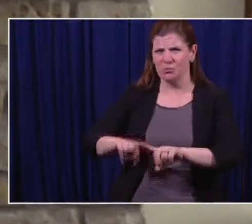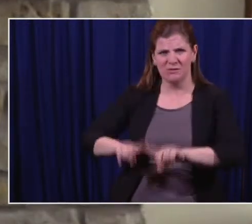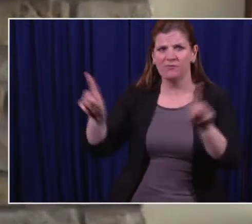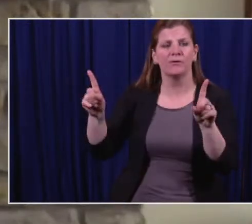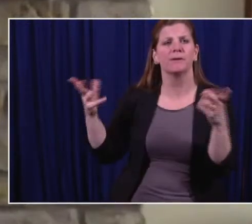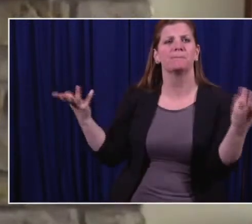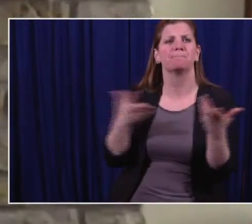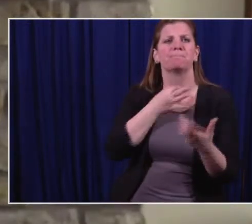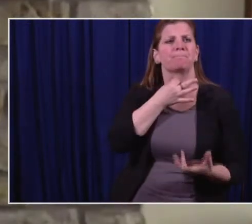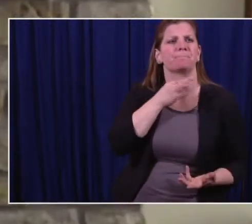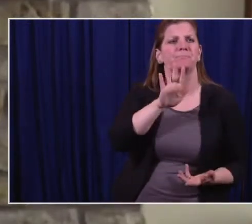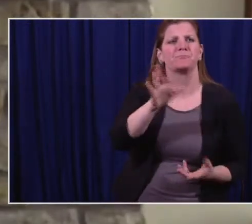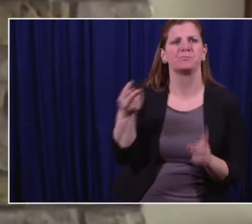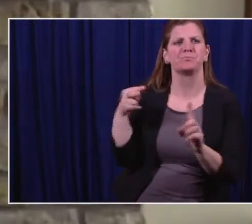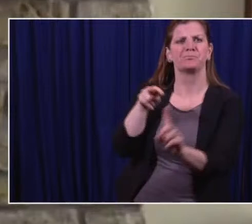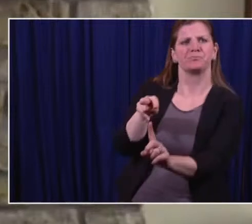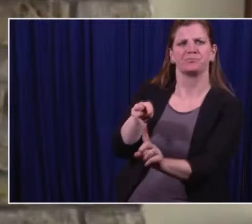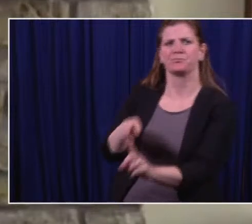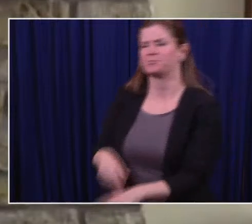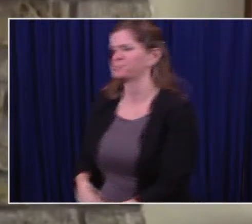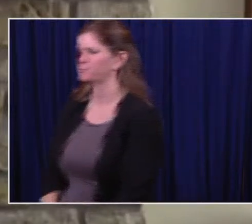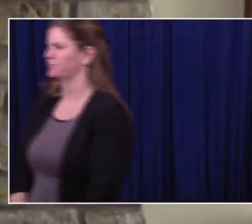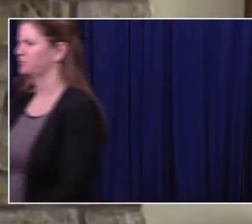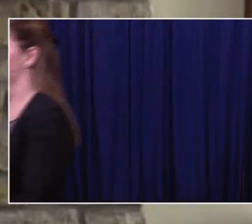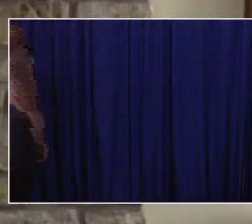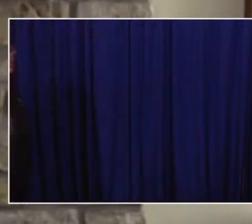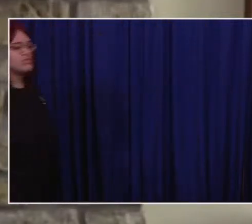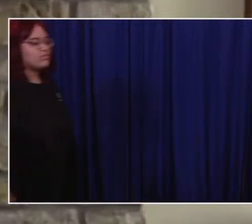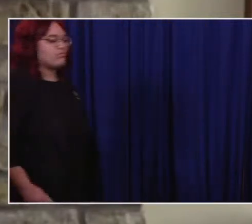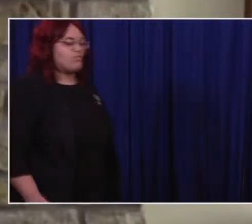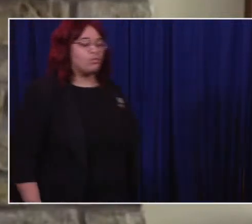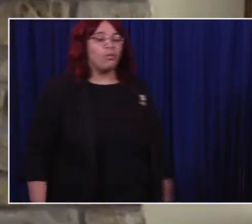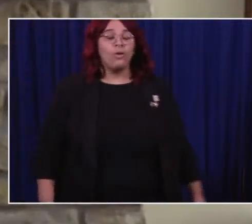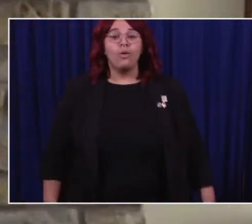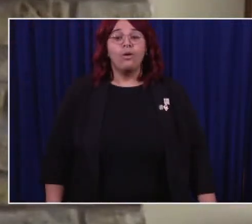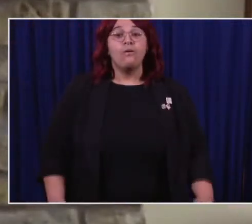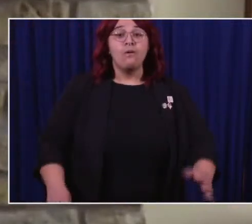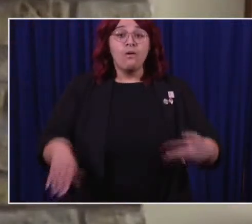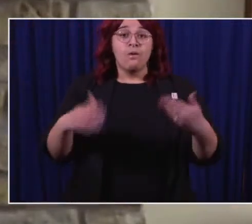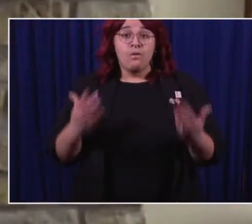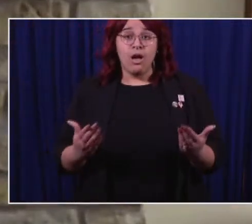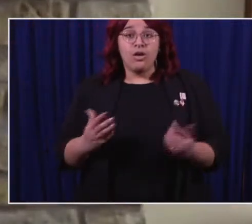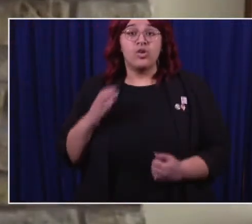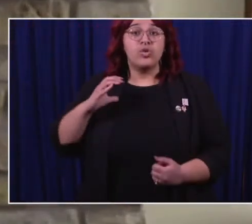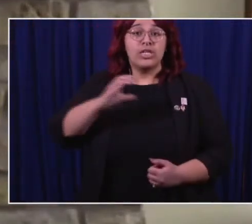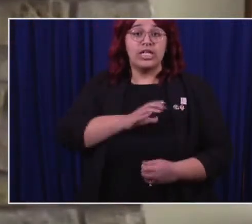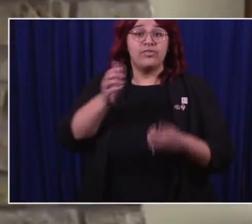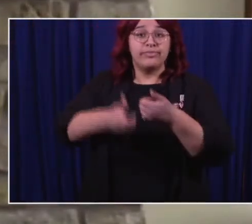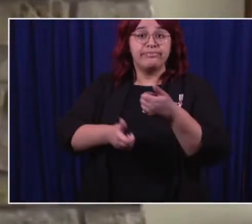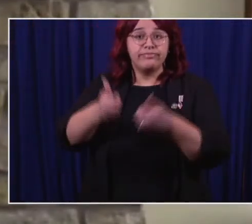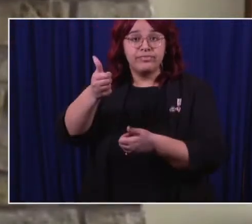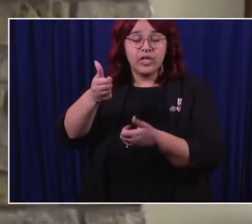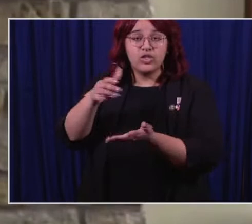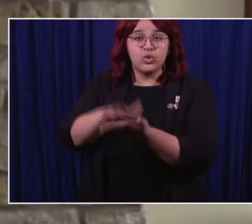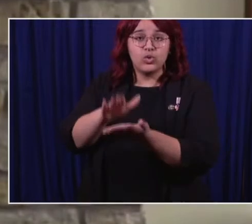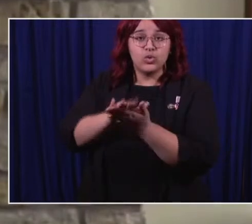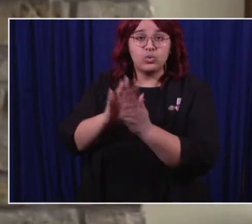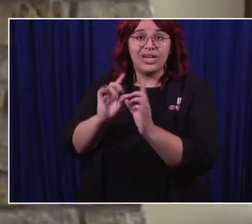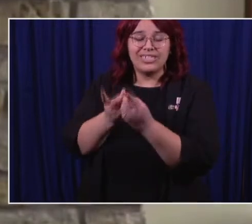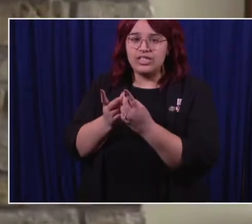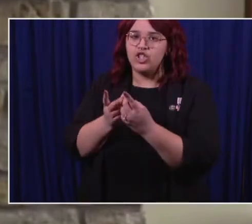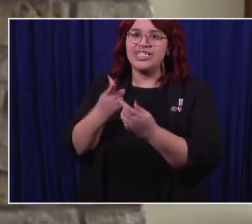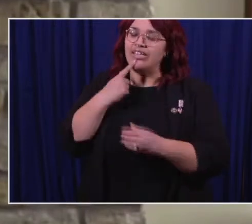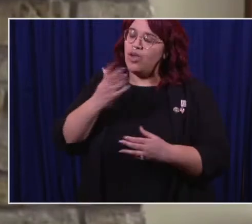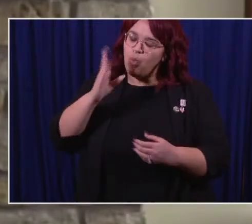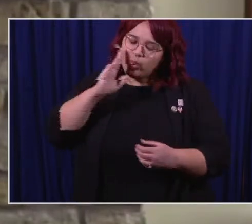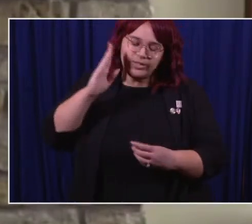Well, the CEO told me he's going to make every effort to get back and try to hit that target date of March 1.